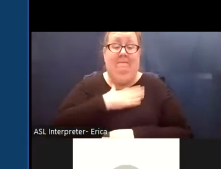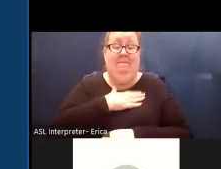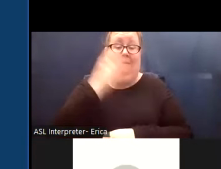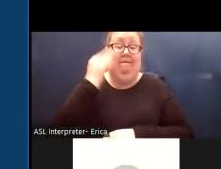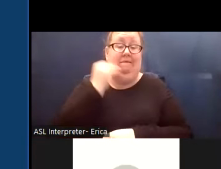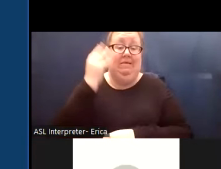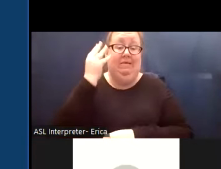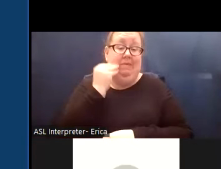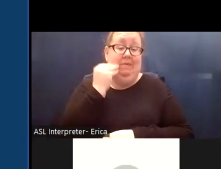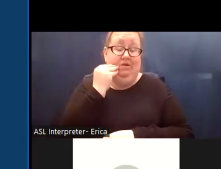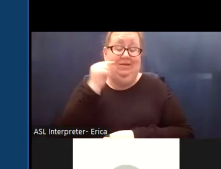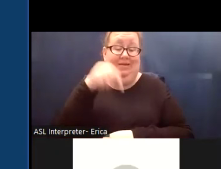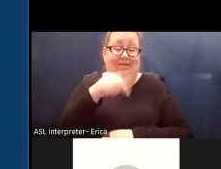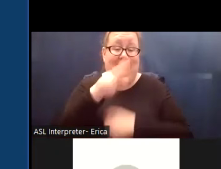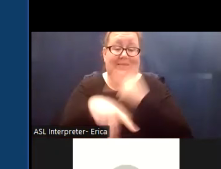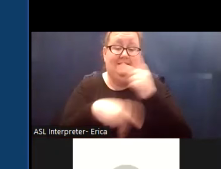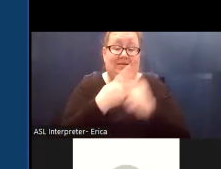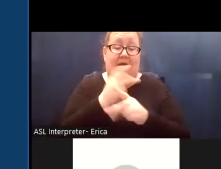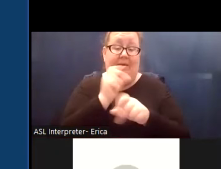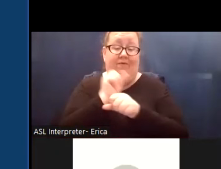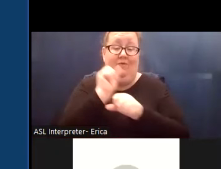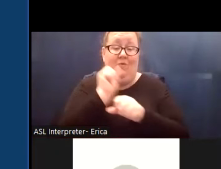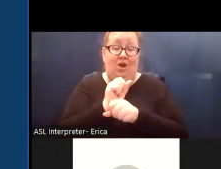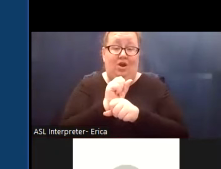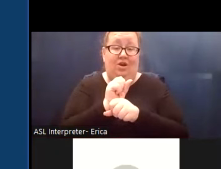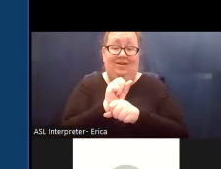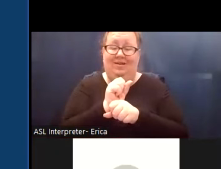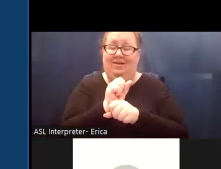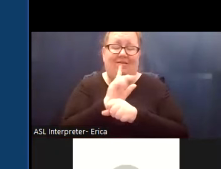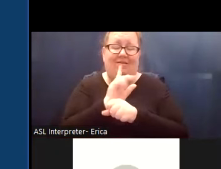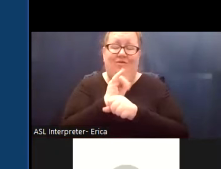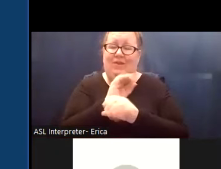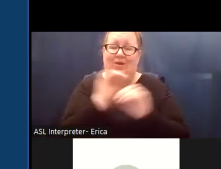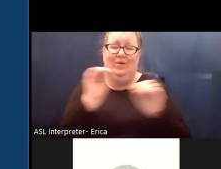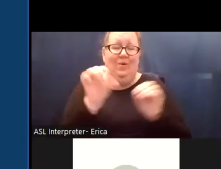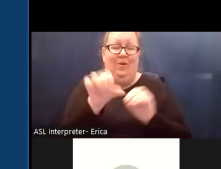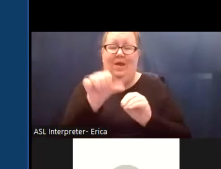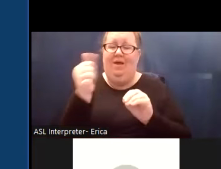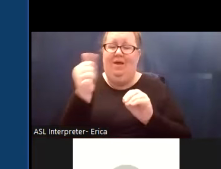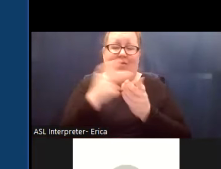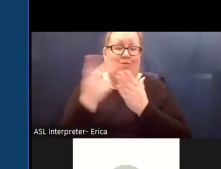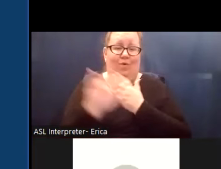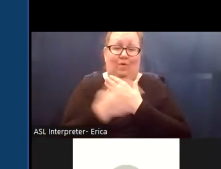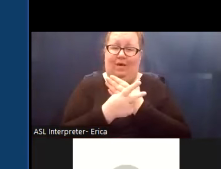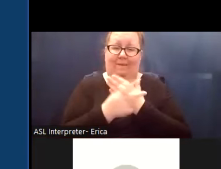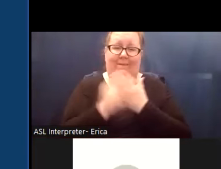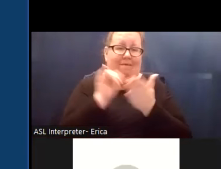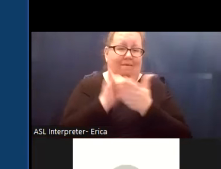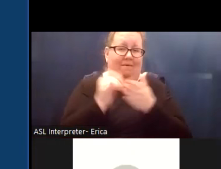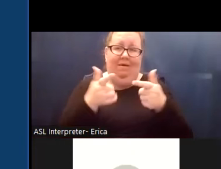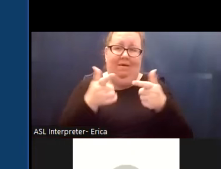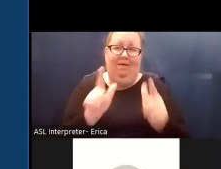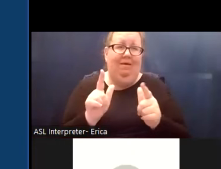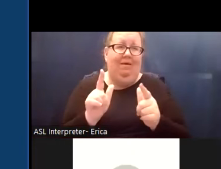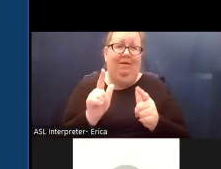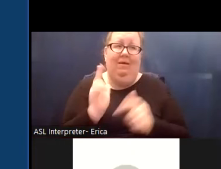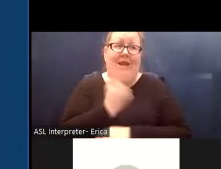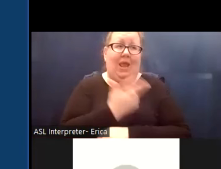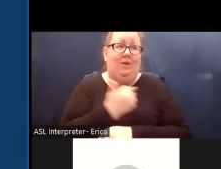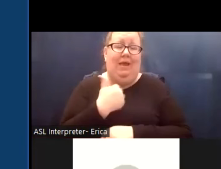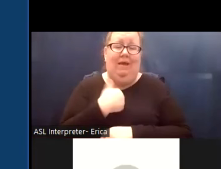in this type of work, you know, there's really no other program that allows us to have